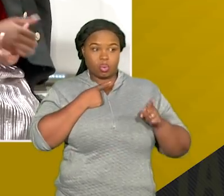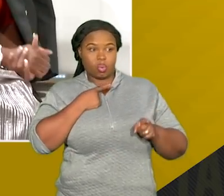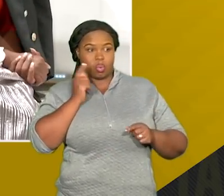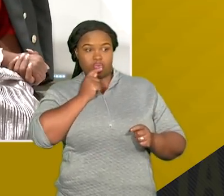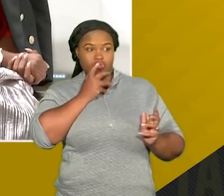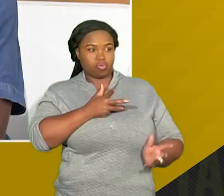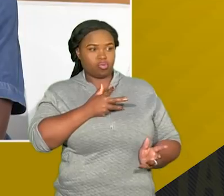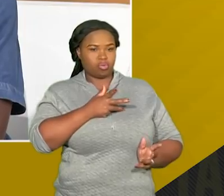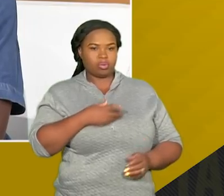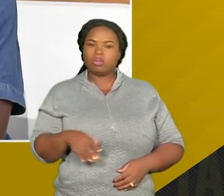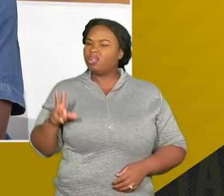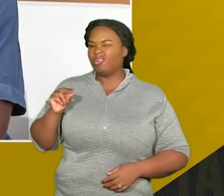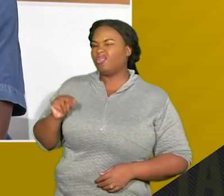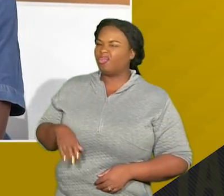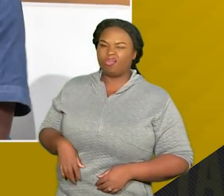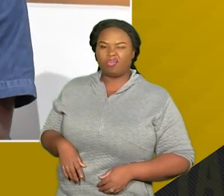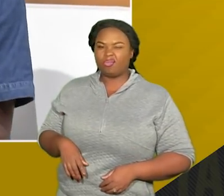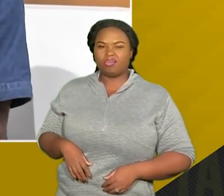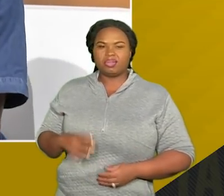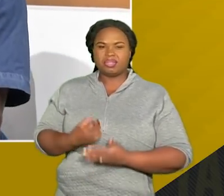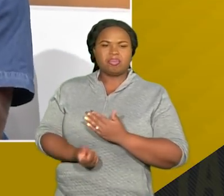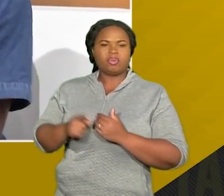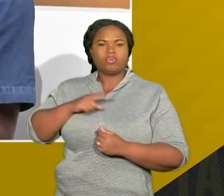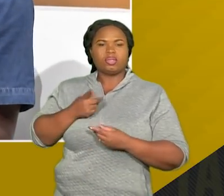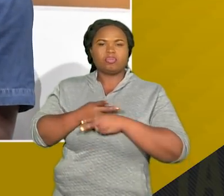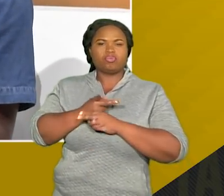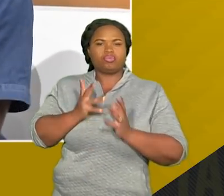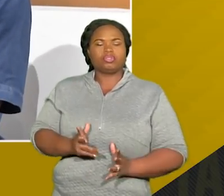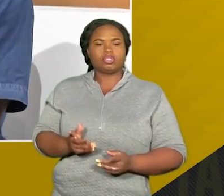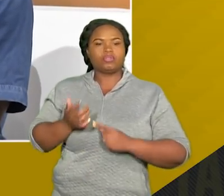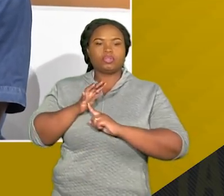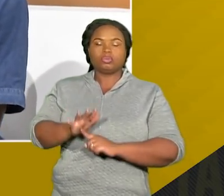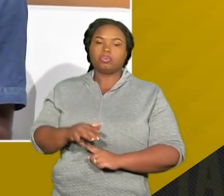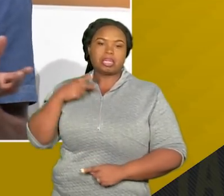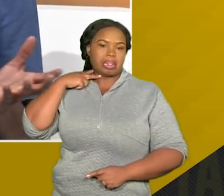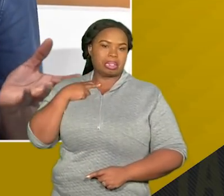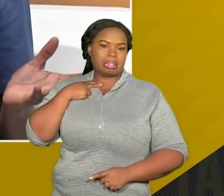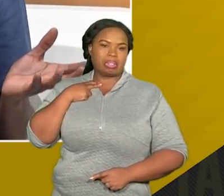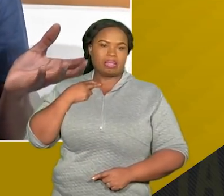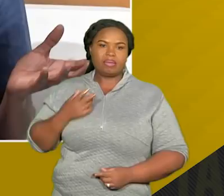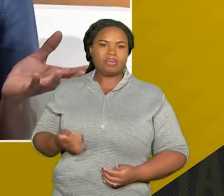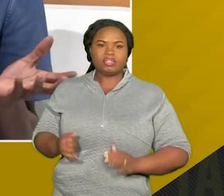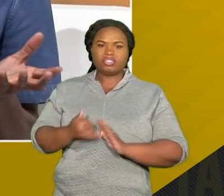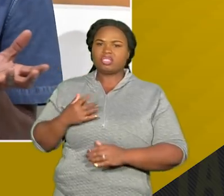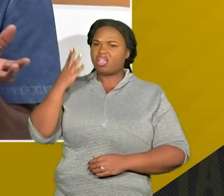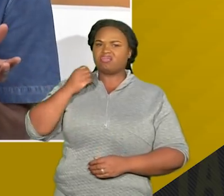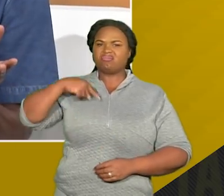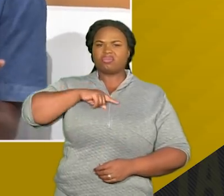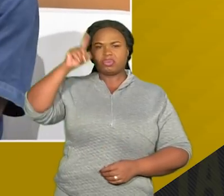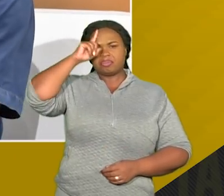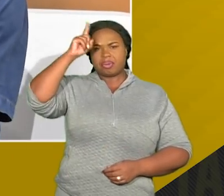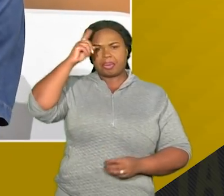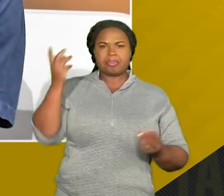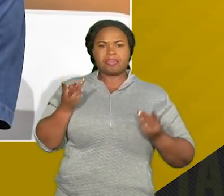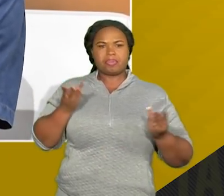man. No, there isn't such a thing. Because, for example, with the producers of the show, I'm very disappointed. It's just us as black people. Like, you know, if